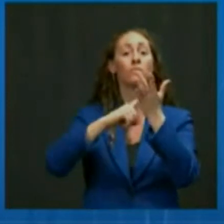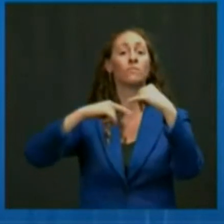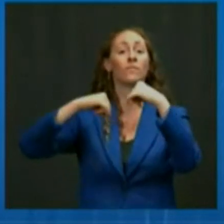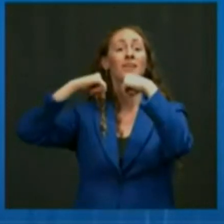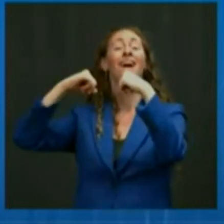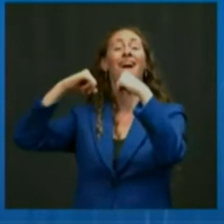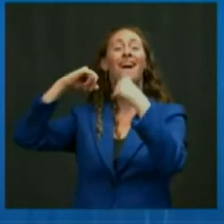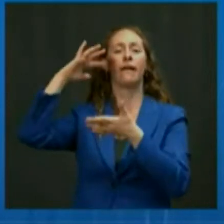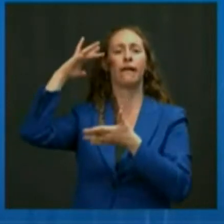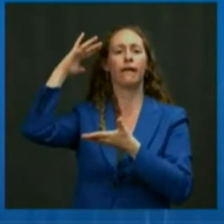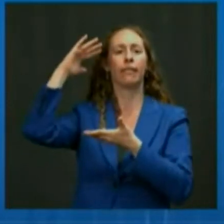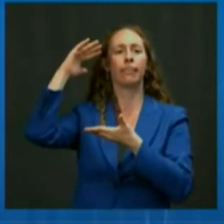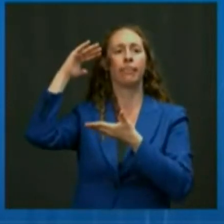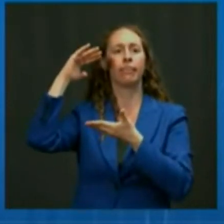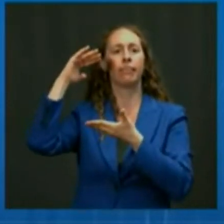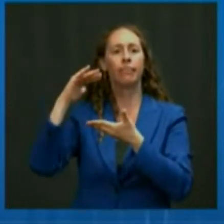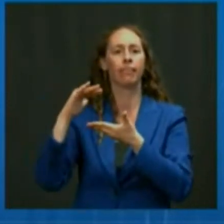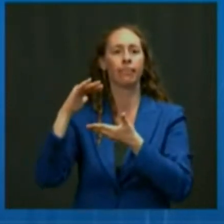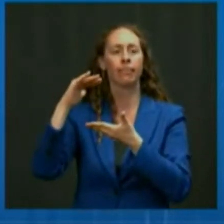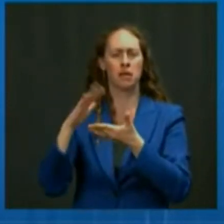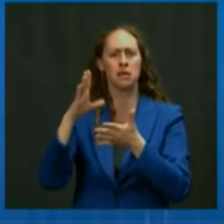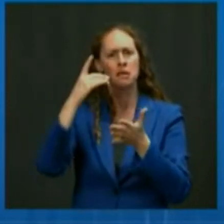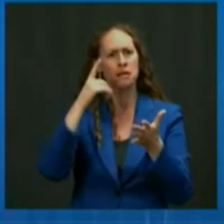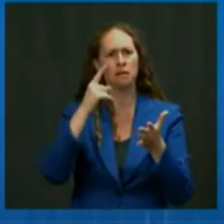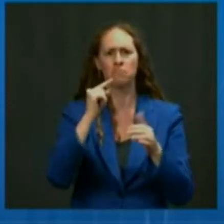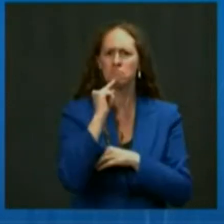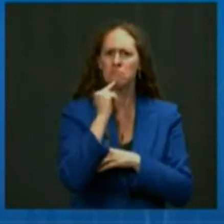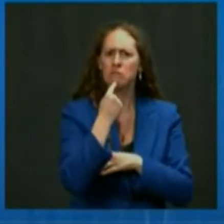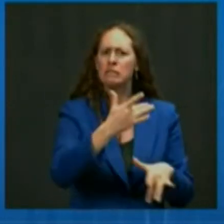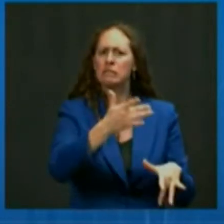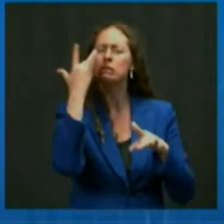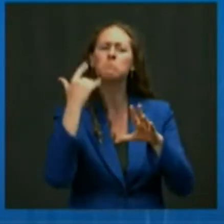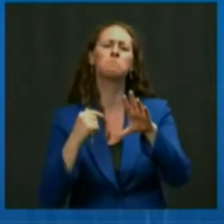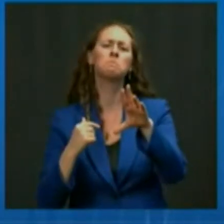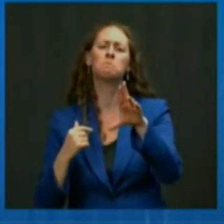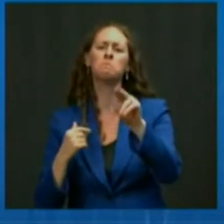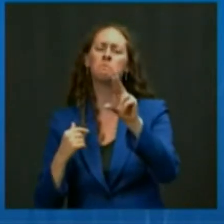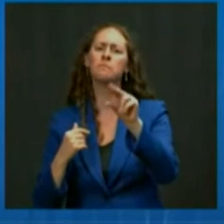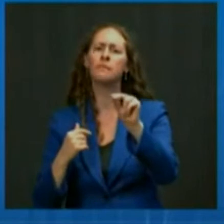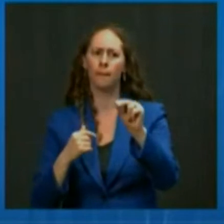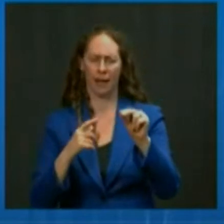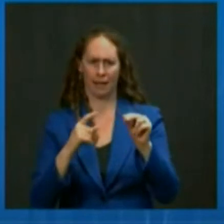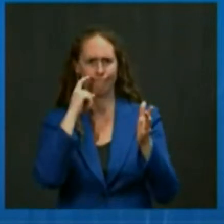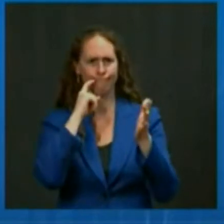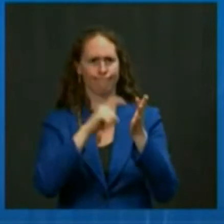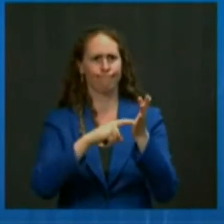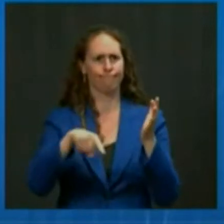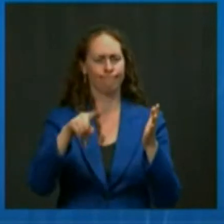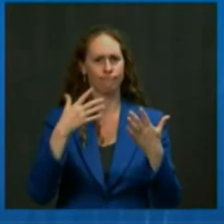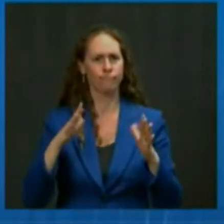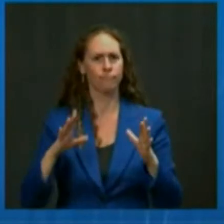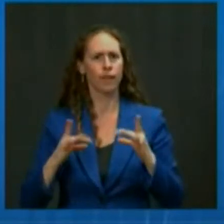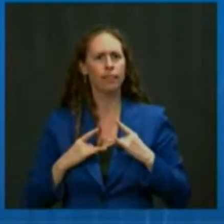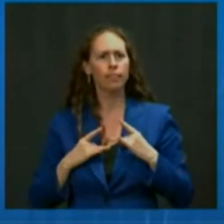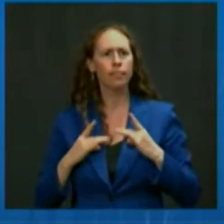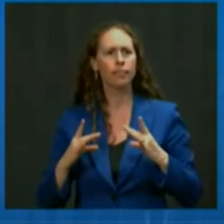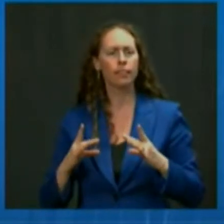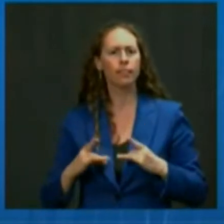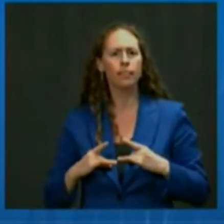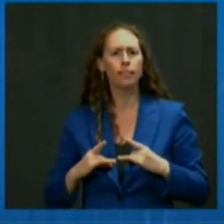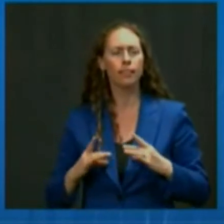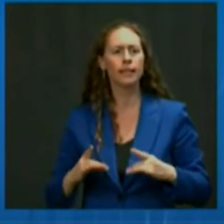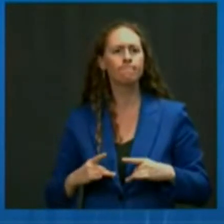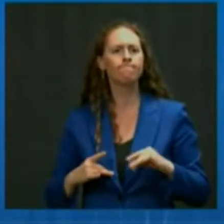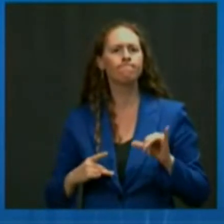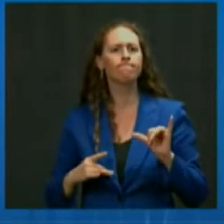severe infection, but symptomatic infection. So we're staying ahead of this virus. And what we are saying is we are planning